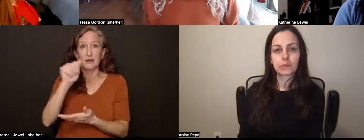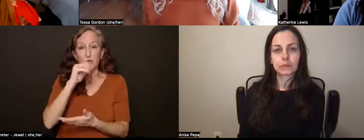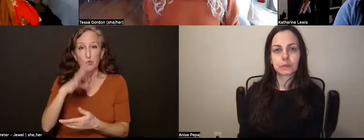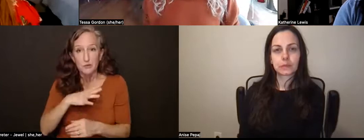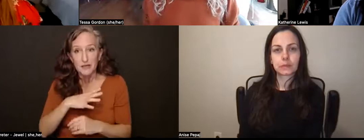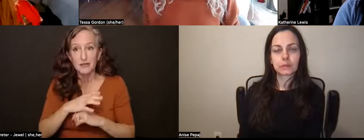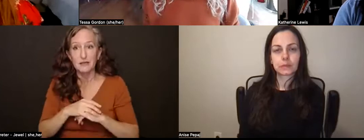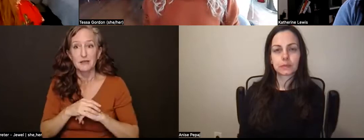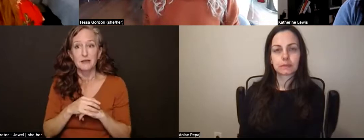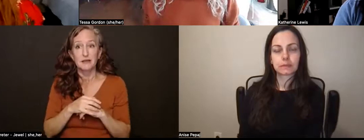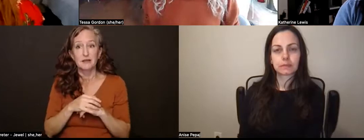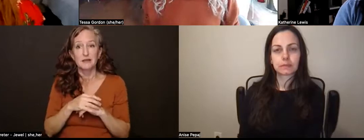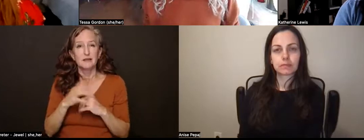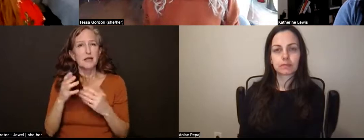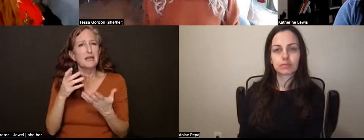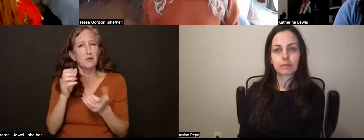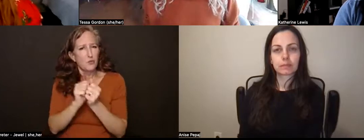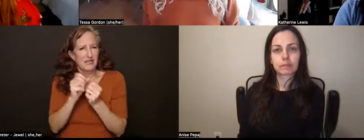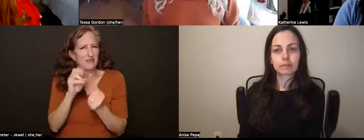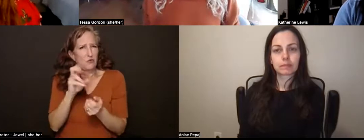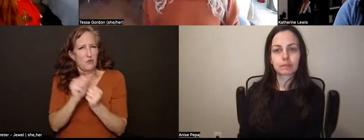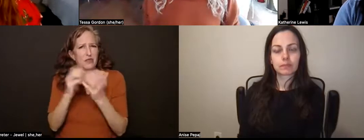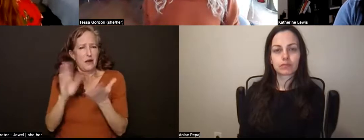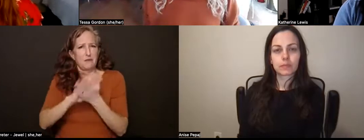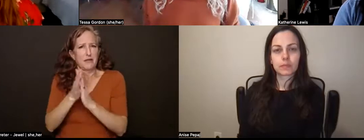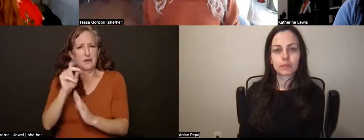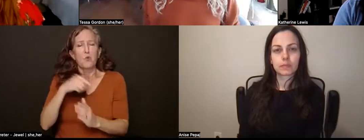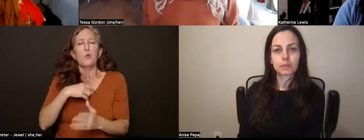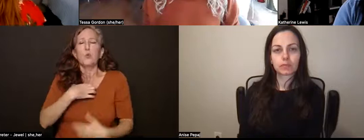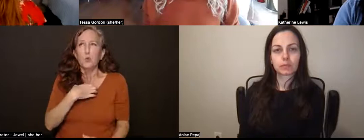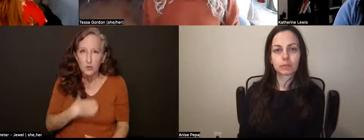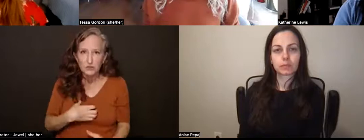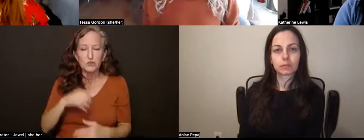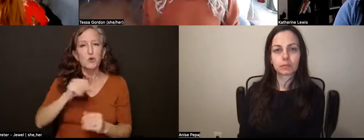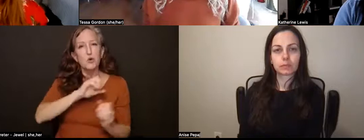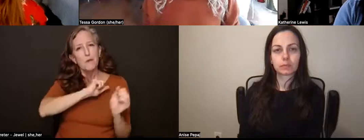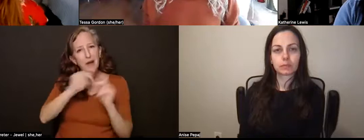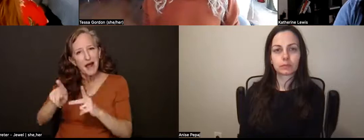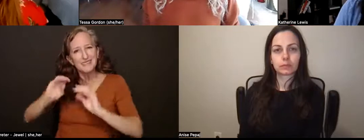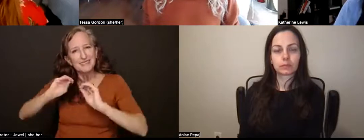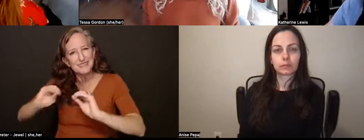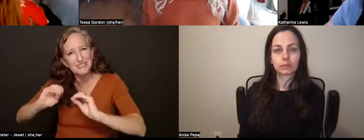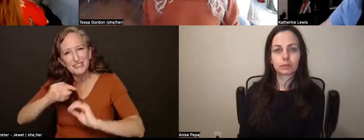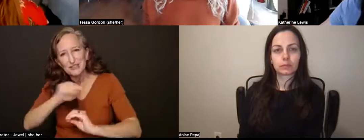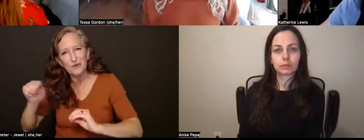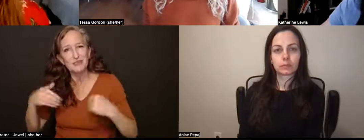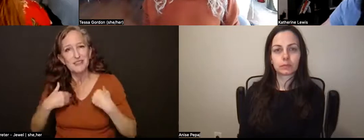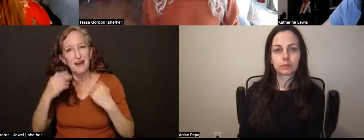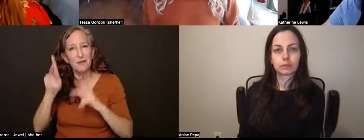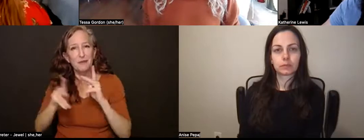without becoming disabled, I wish that I could go back and teach my 12 through 15-year-old